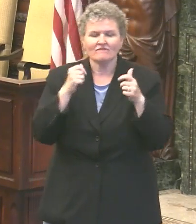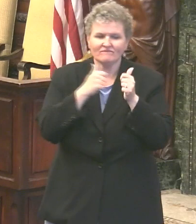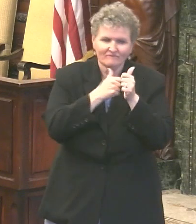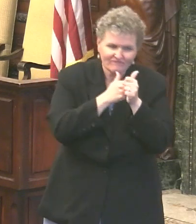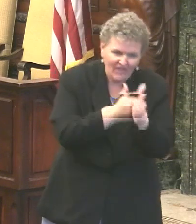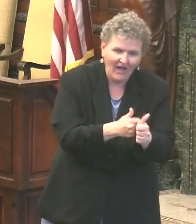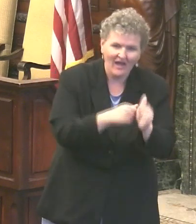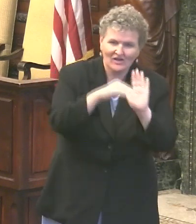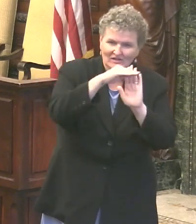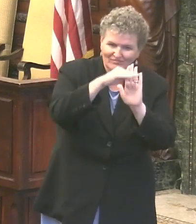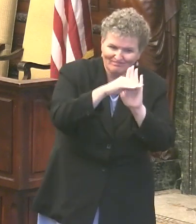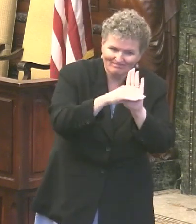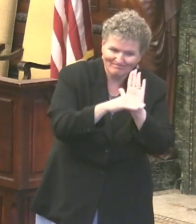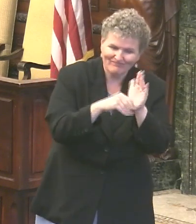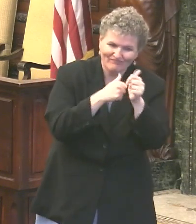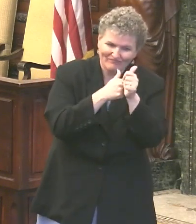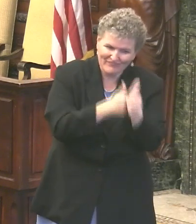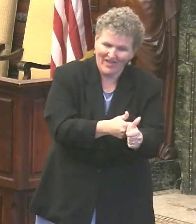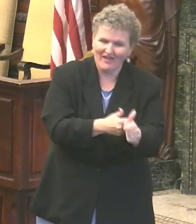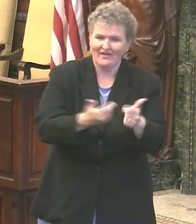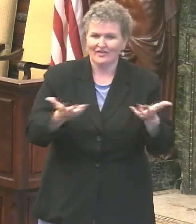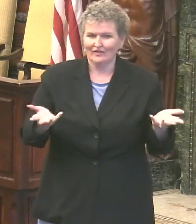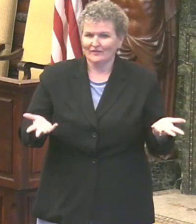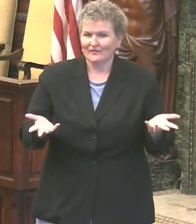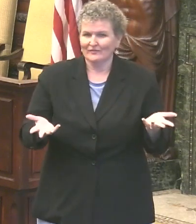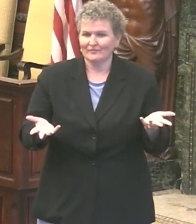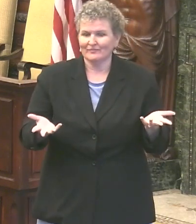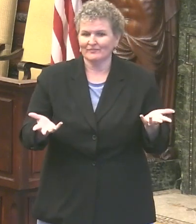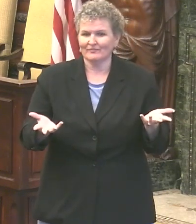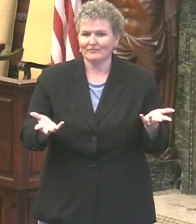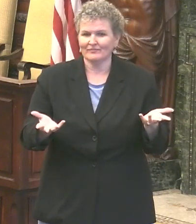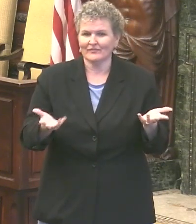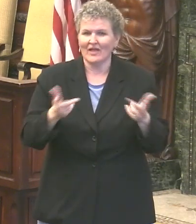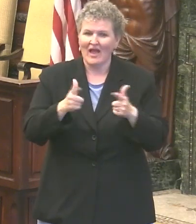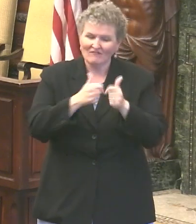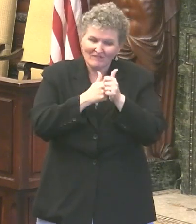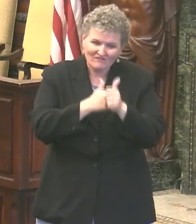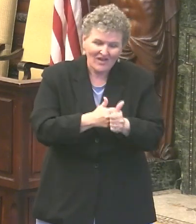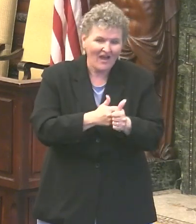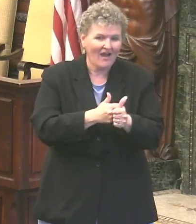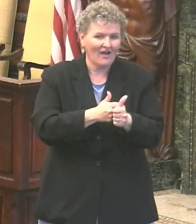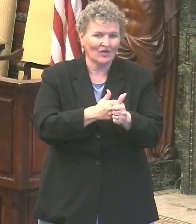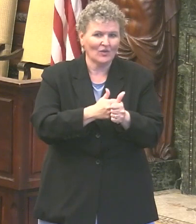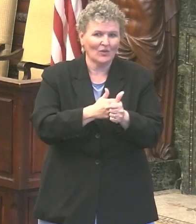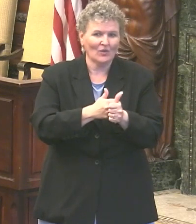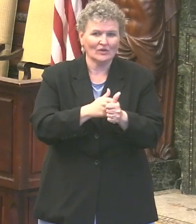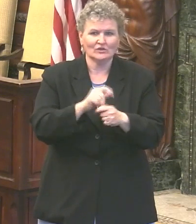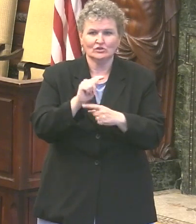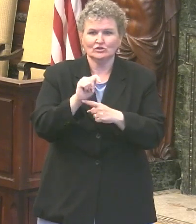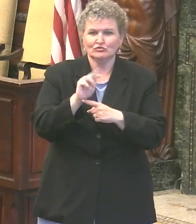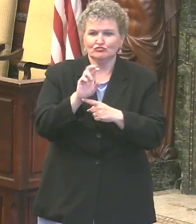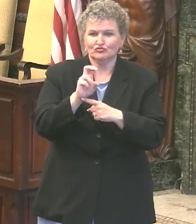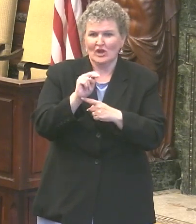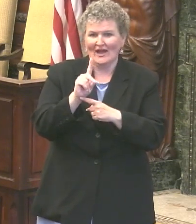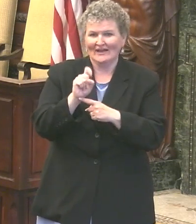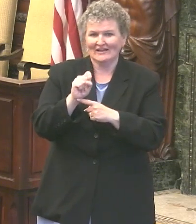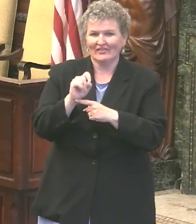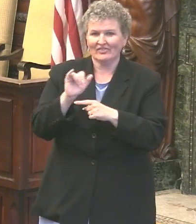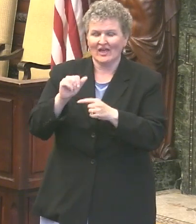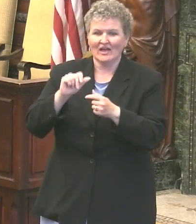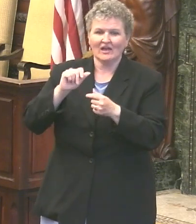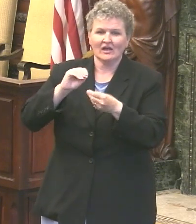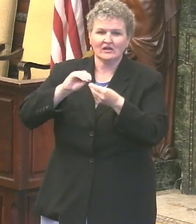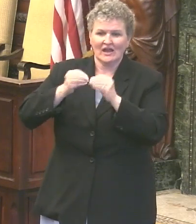And I'd say all of us need to follow the trends in those case counts and the percent that are